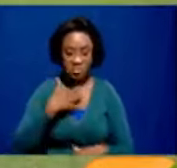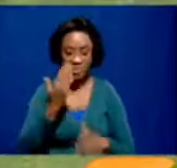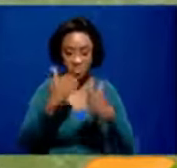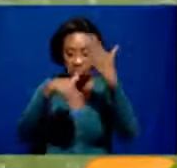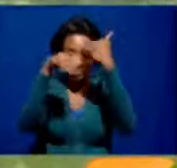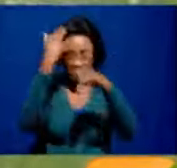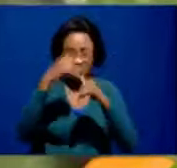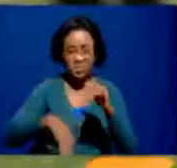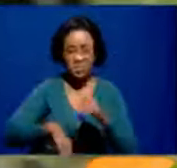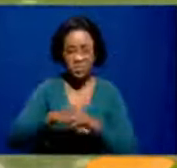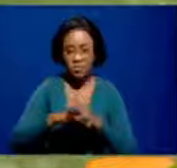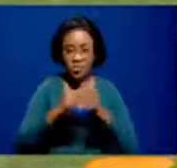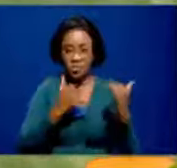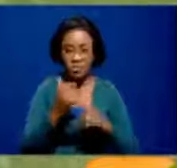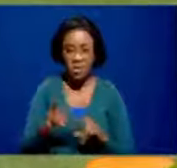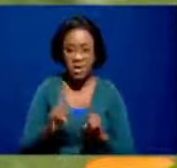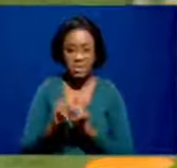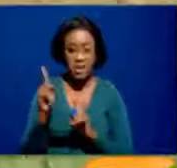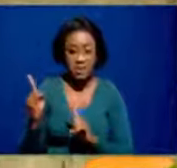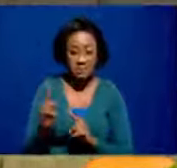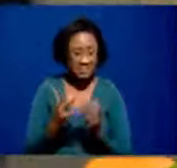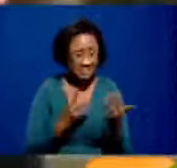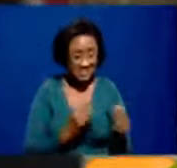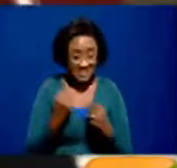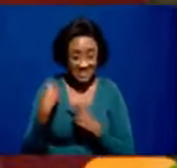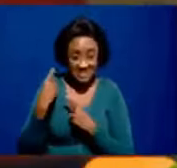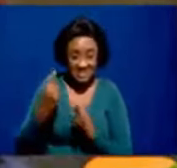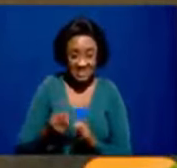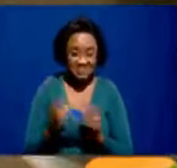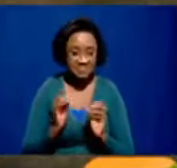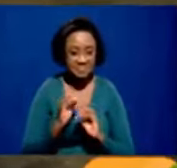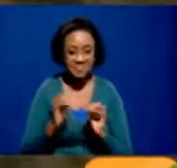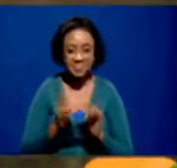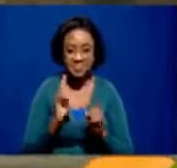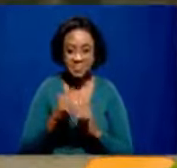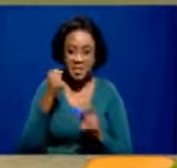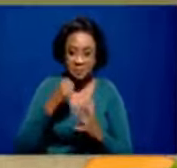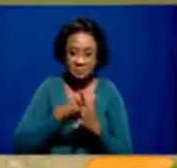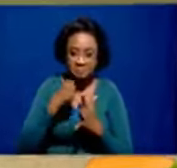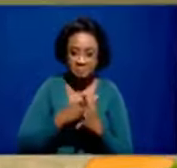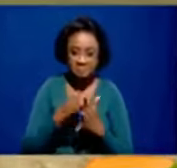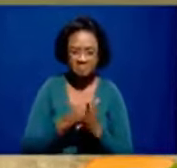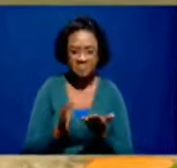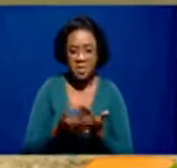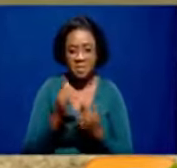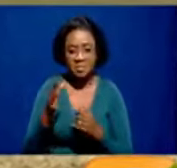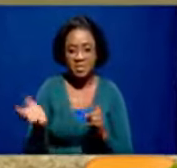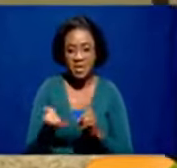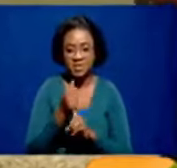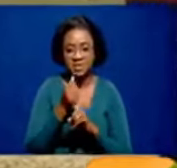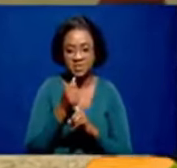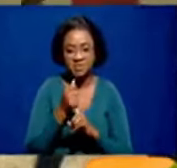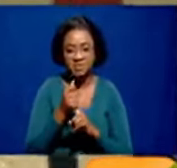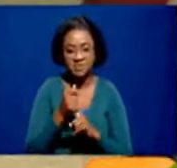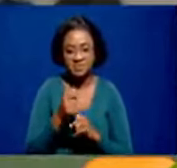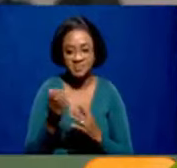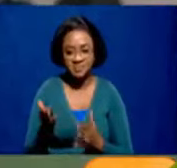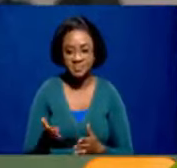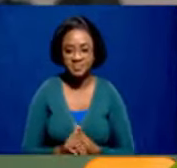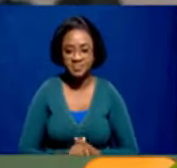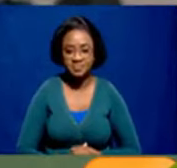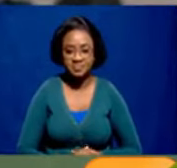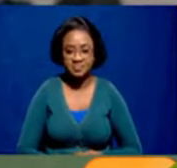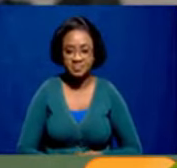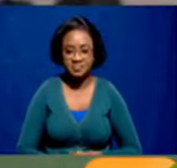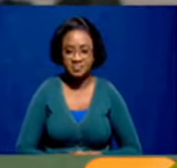footballer. The journey to the top has not been easy. Sheer determination saw him through up to this point. I